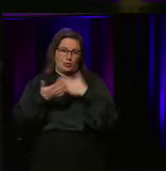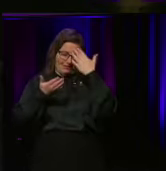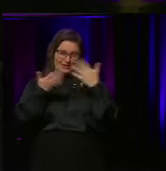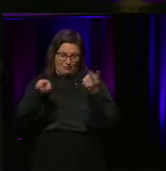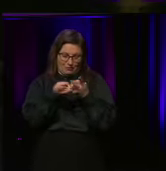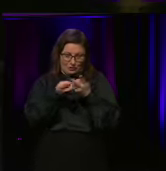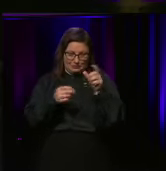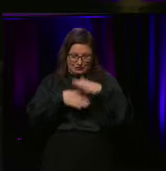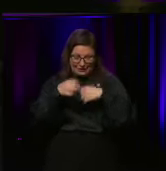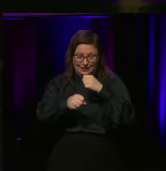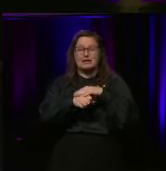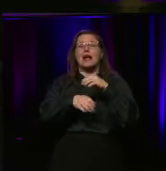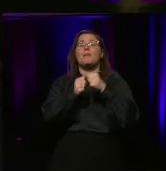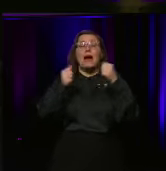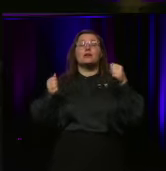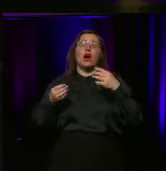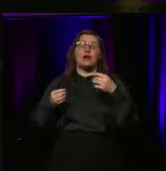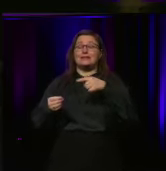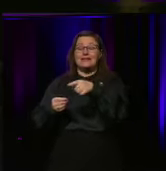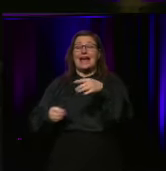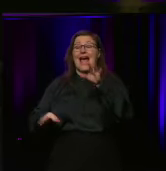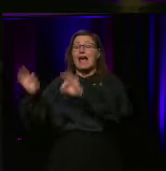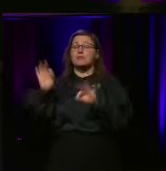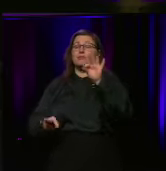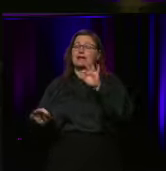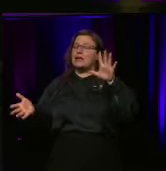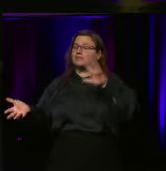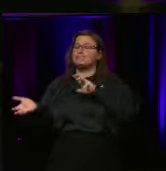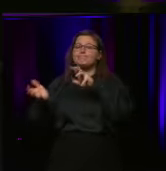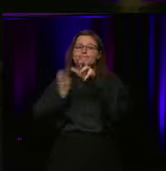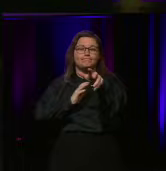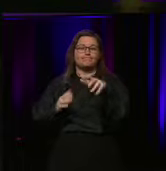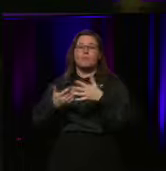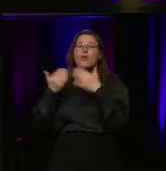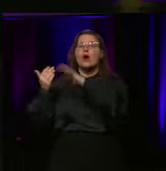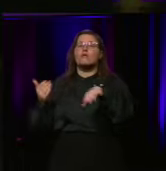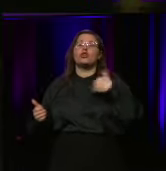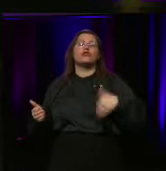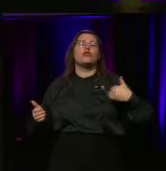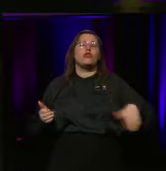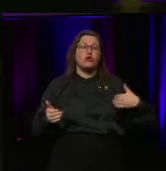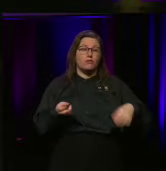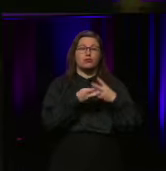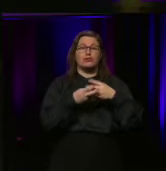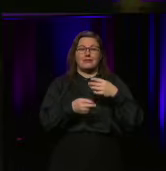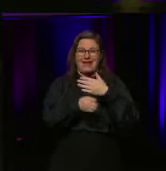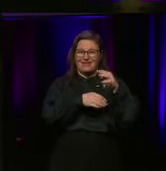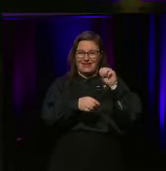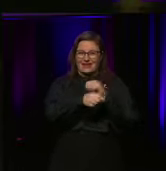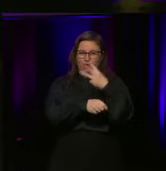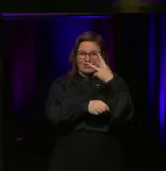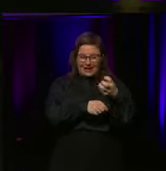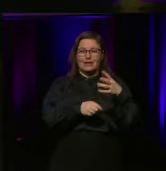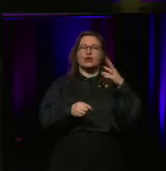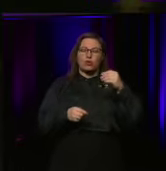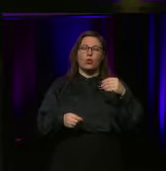children died out from that experiment. And in 1930, it was formulated a law in Germany about research ethics